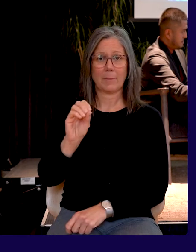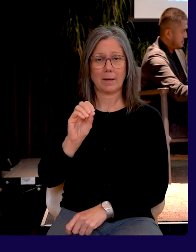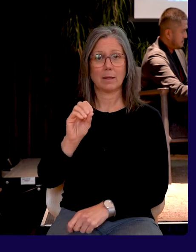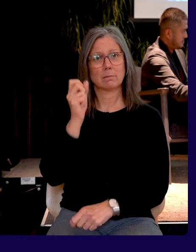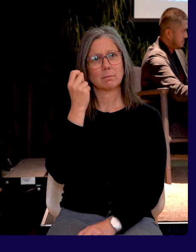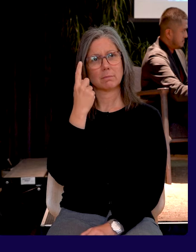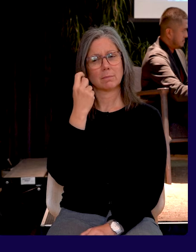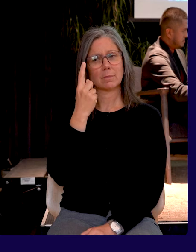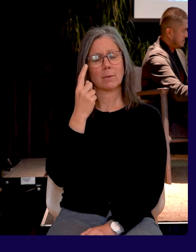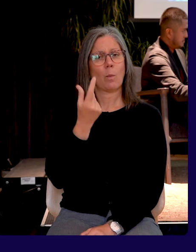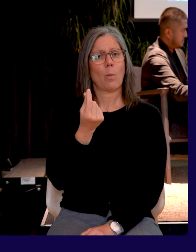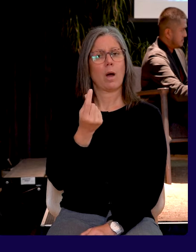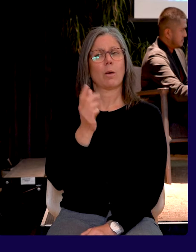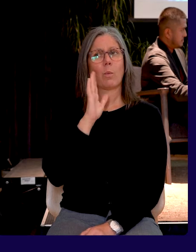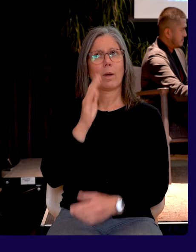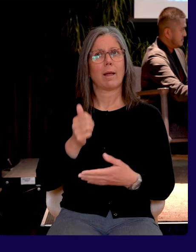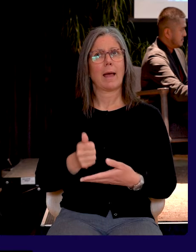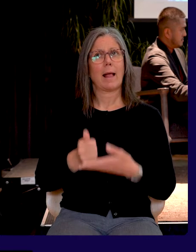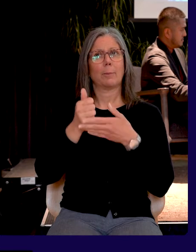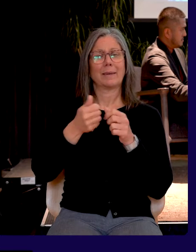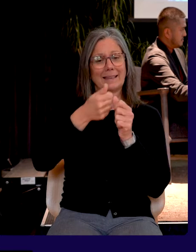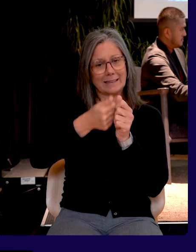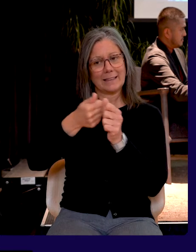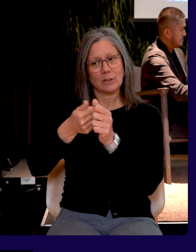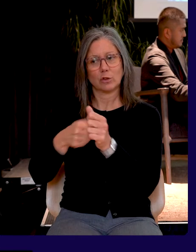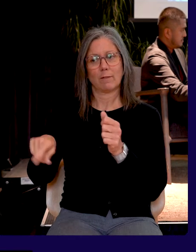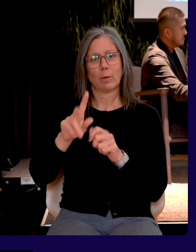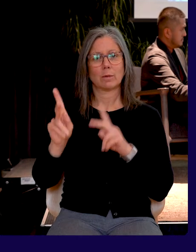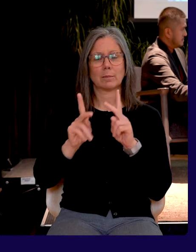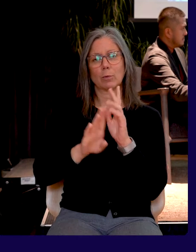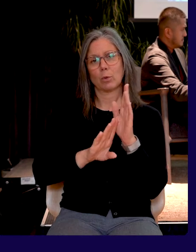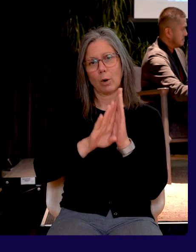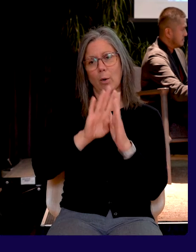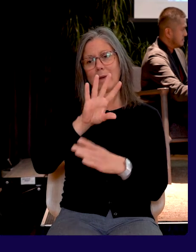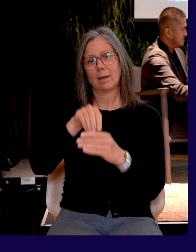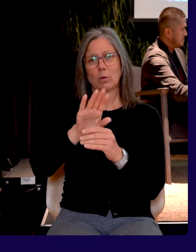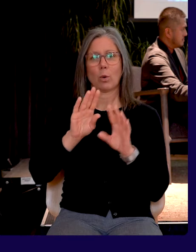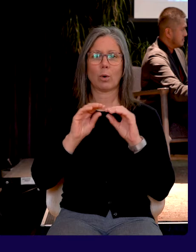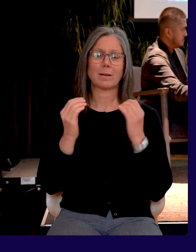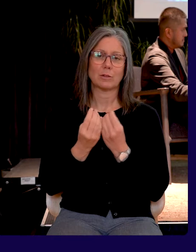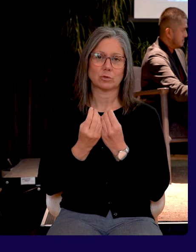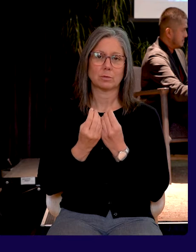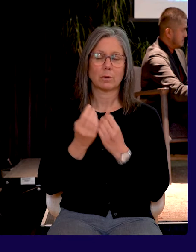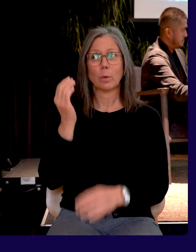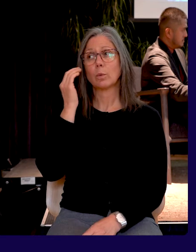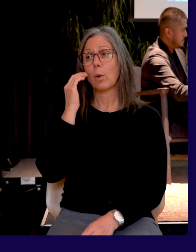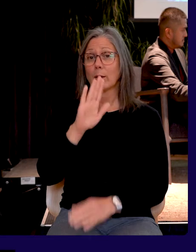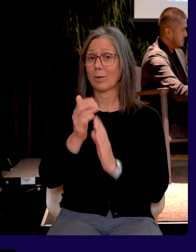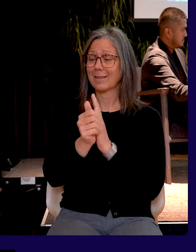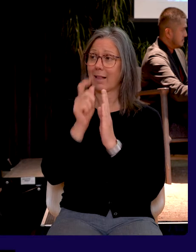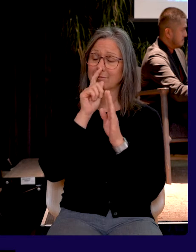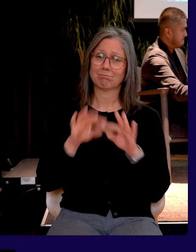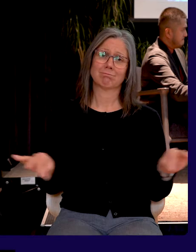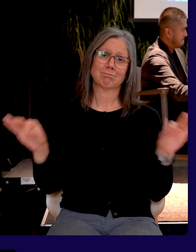understand what it is that's going to help each and every one of the people in your organization grow and thrive. So knowing talent is a big one,